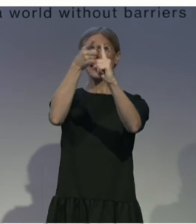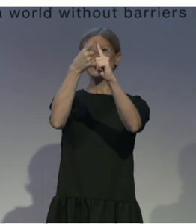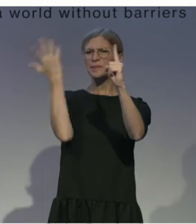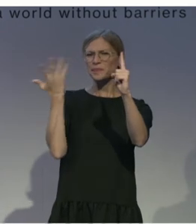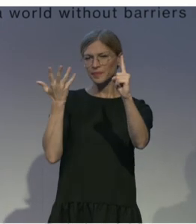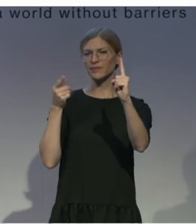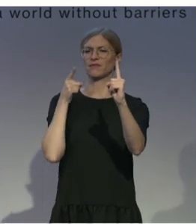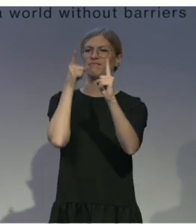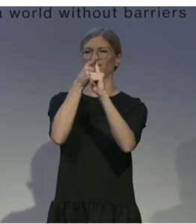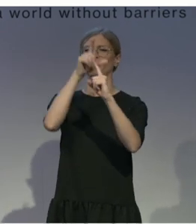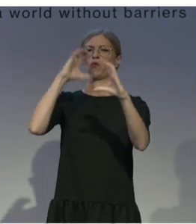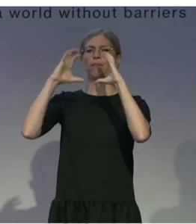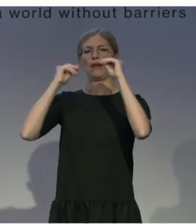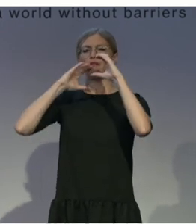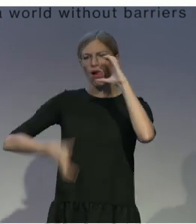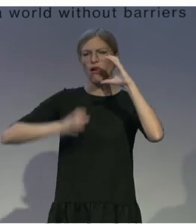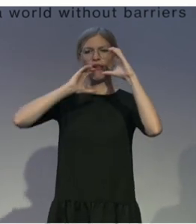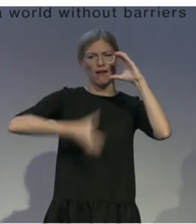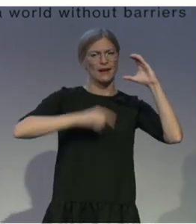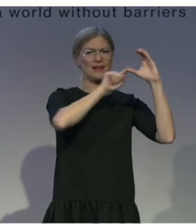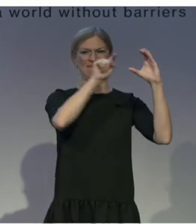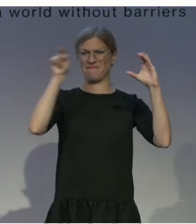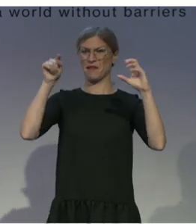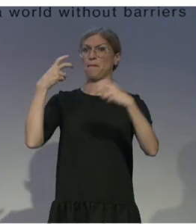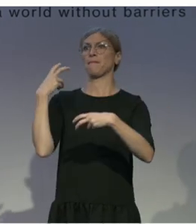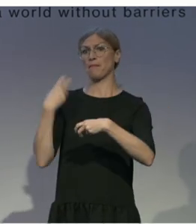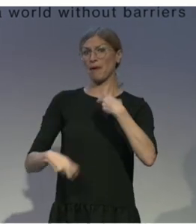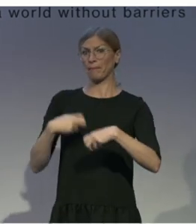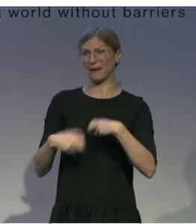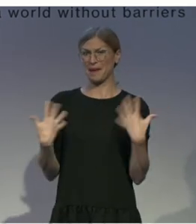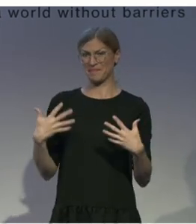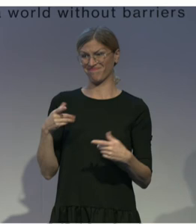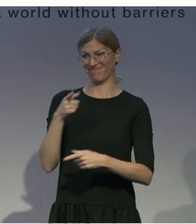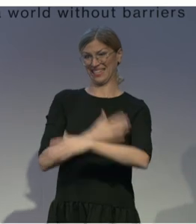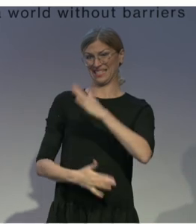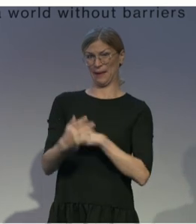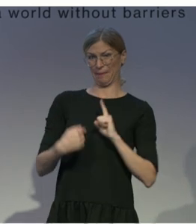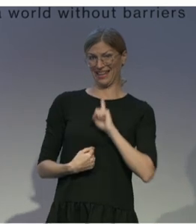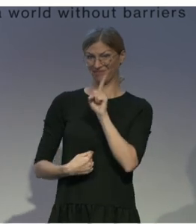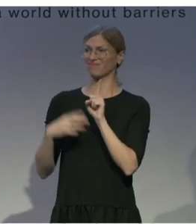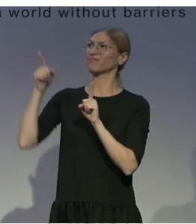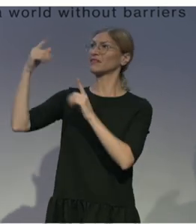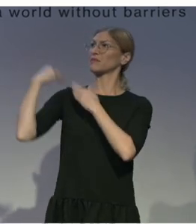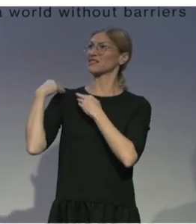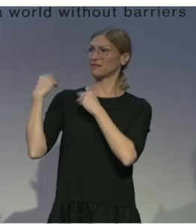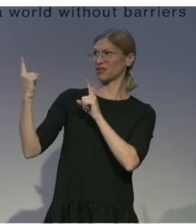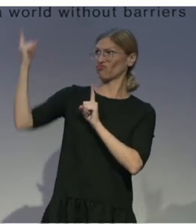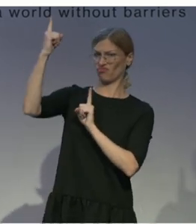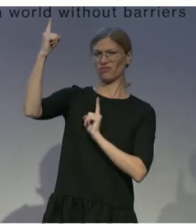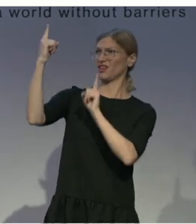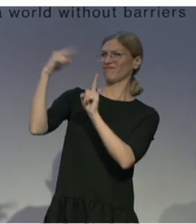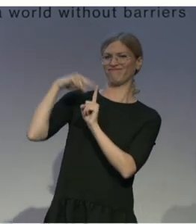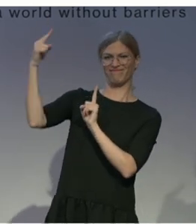the gap was between people with disabilities and local authorities. Not always done by intention, but done